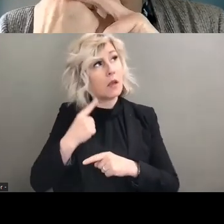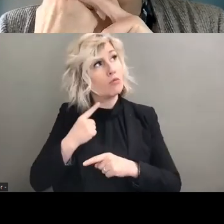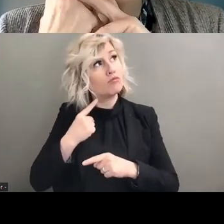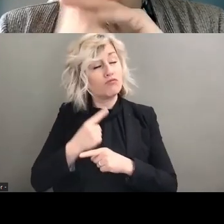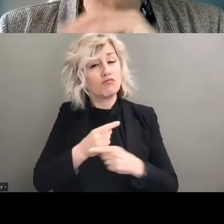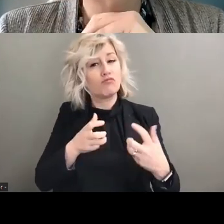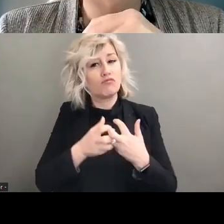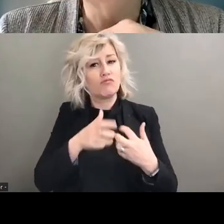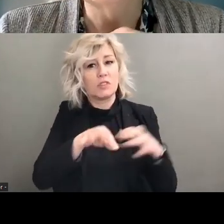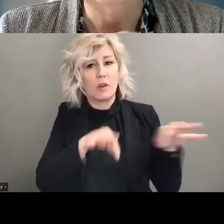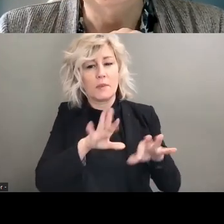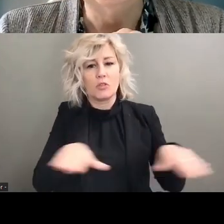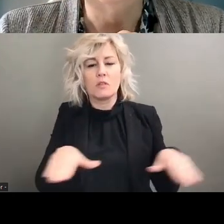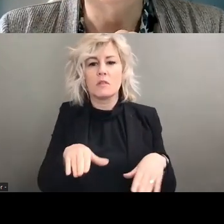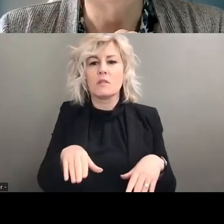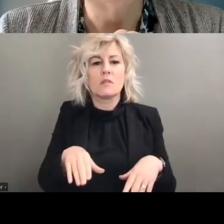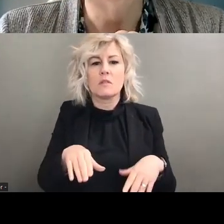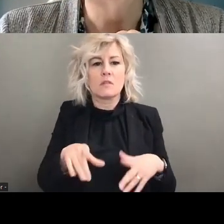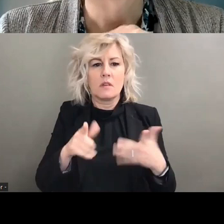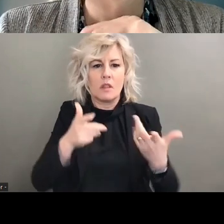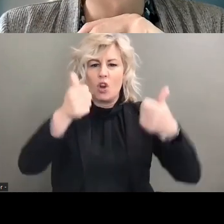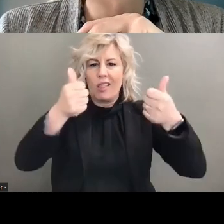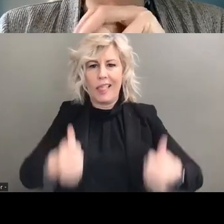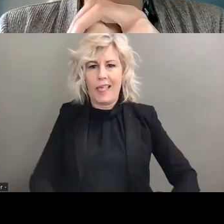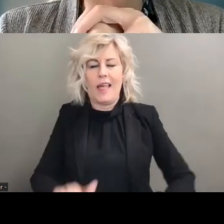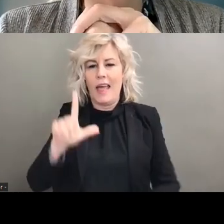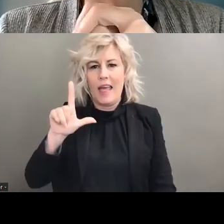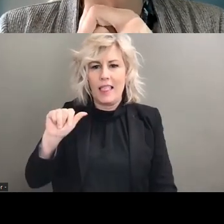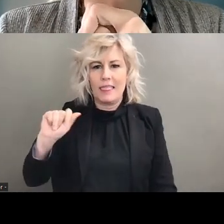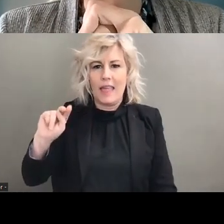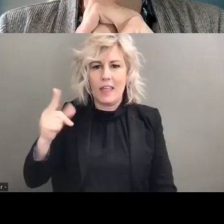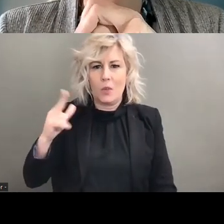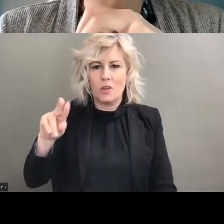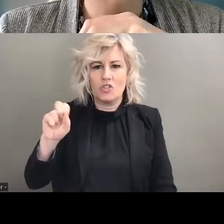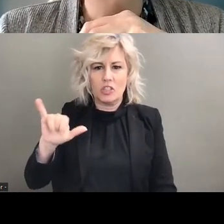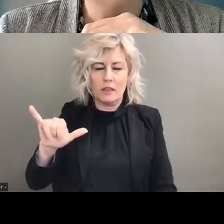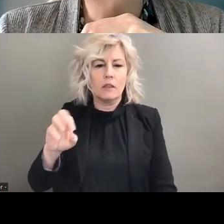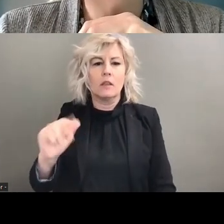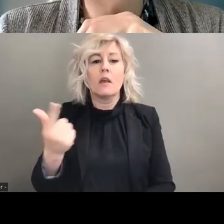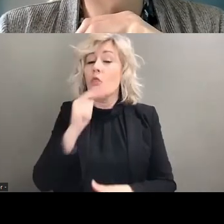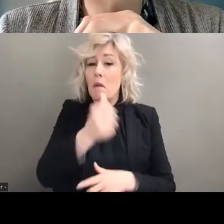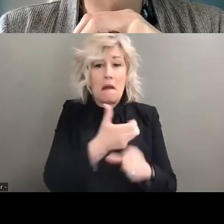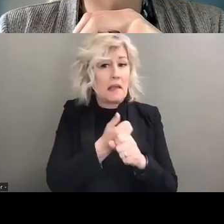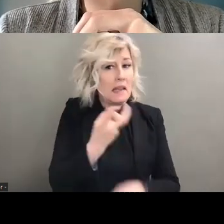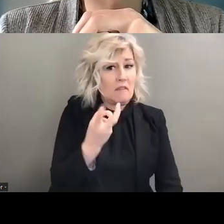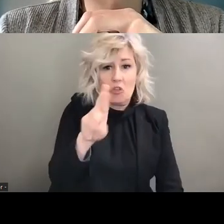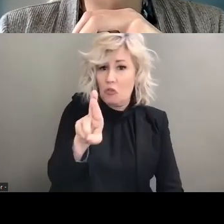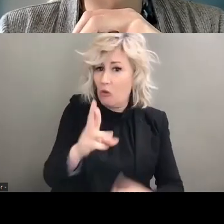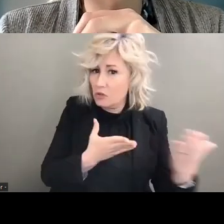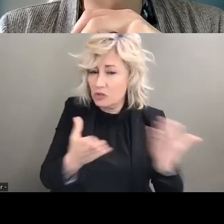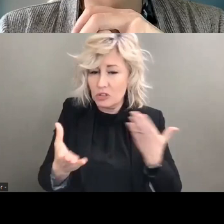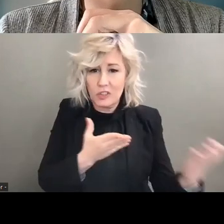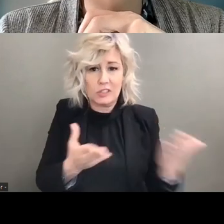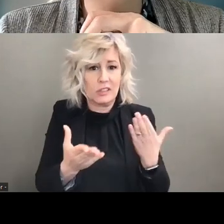these children, is that they're languishing in these facilities. They're not getting vocational rehabilitation services. That's a